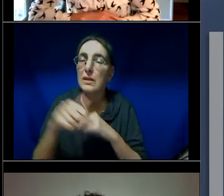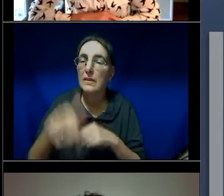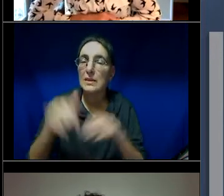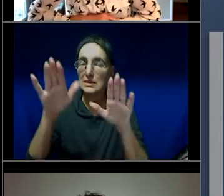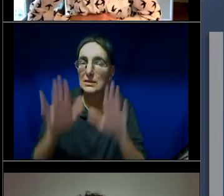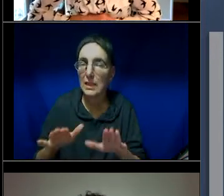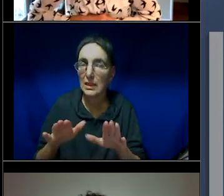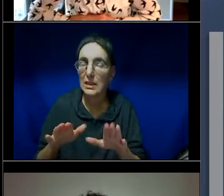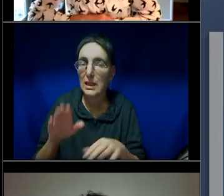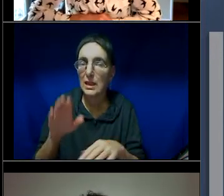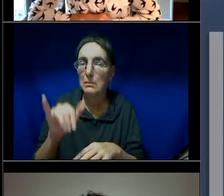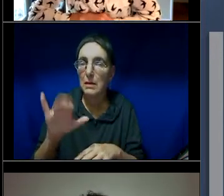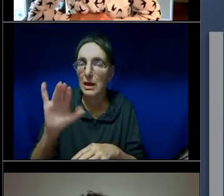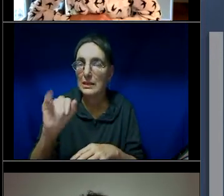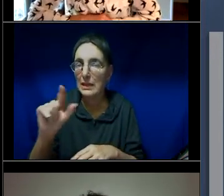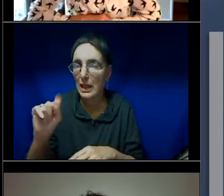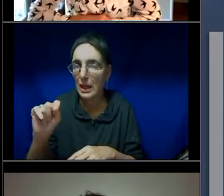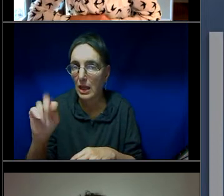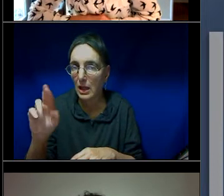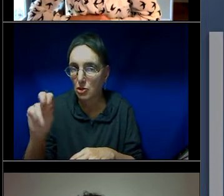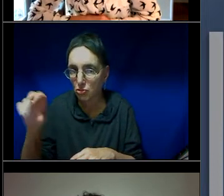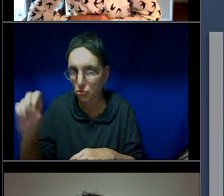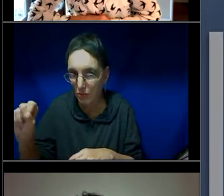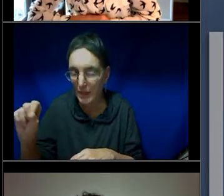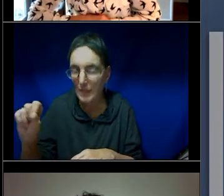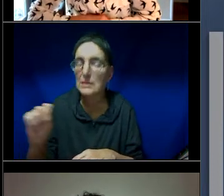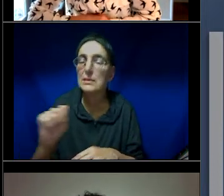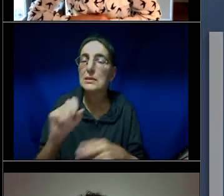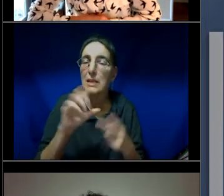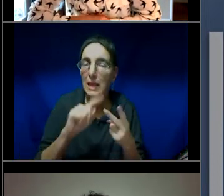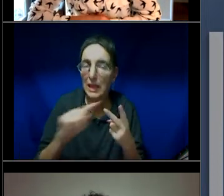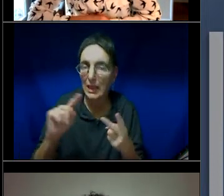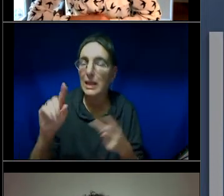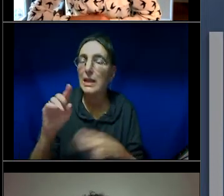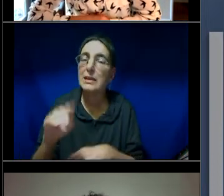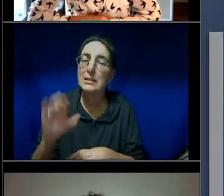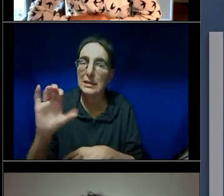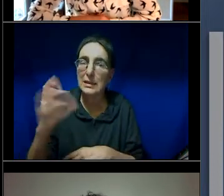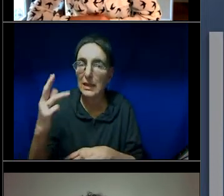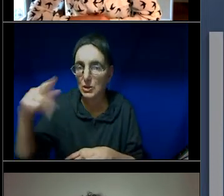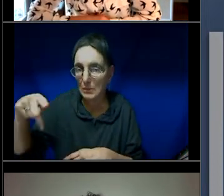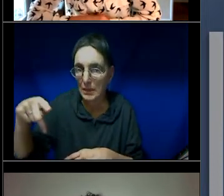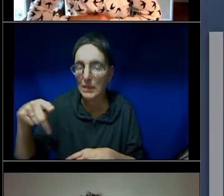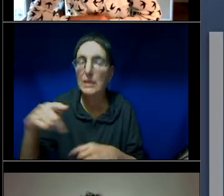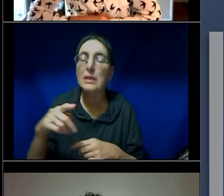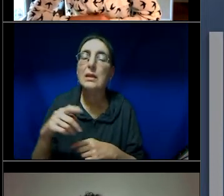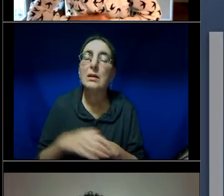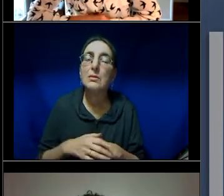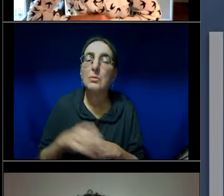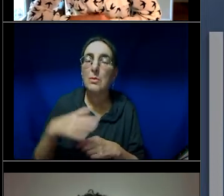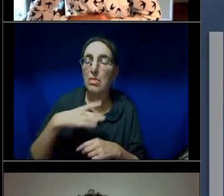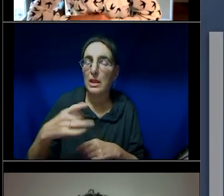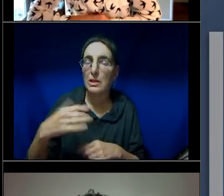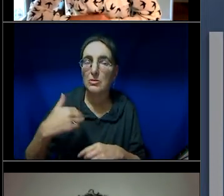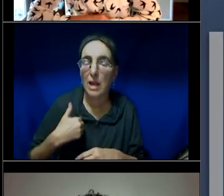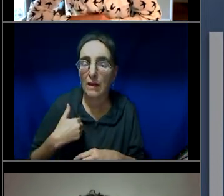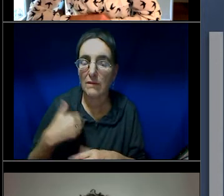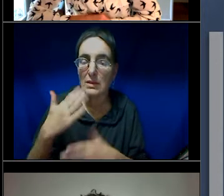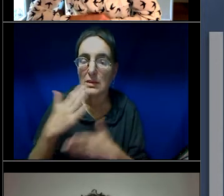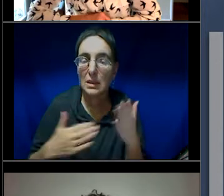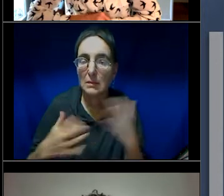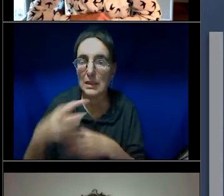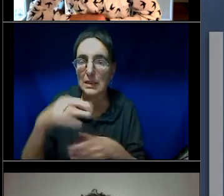in Zone 2 of Wood Street. And we would like to have some engagement